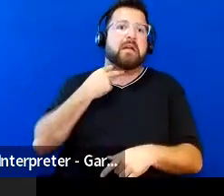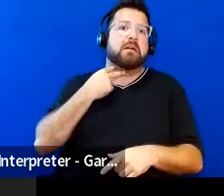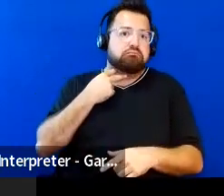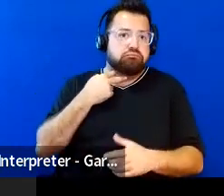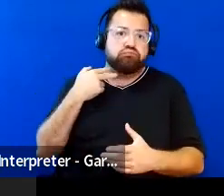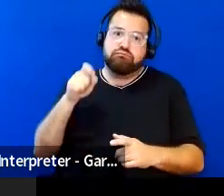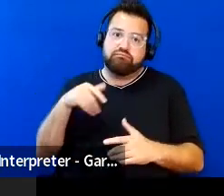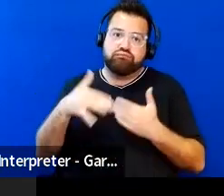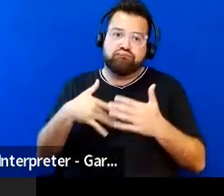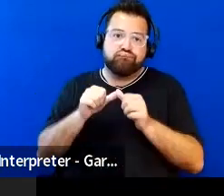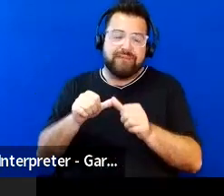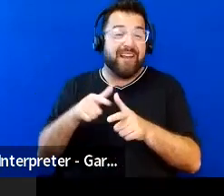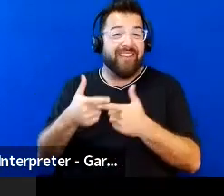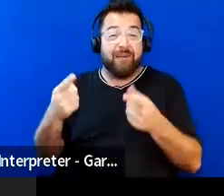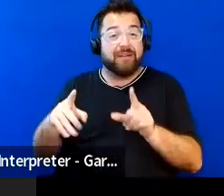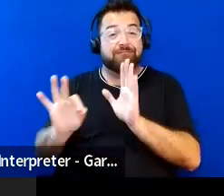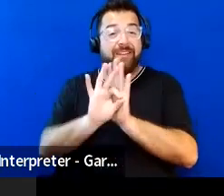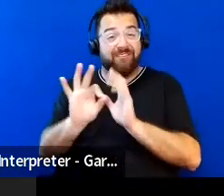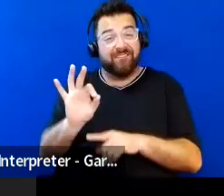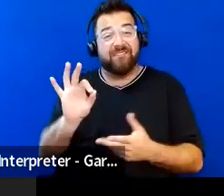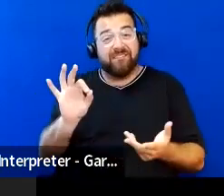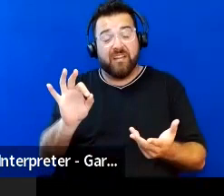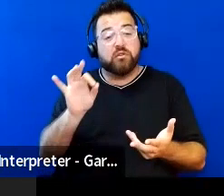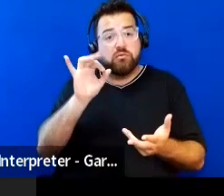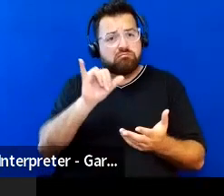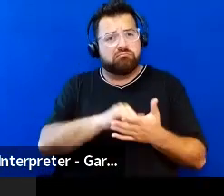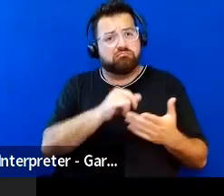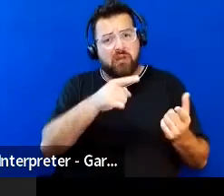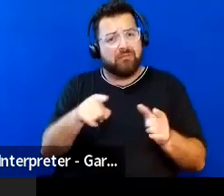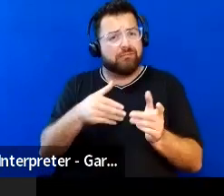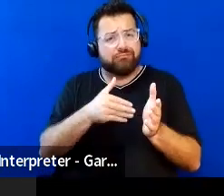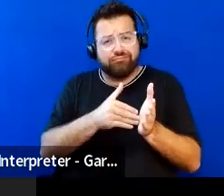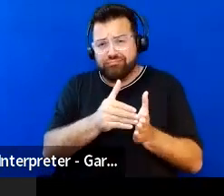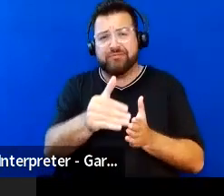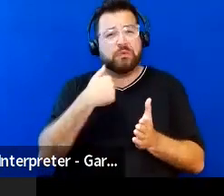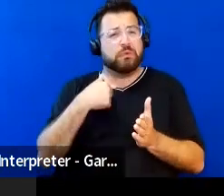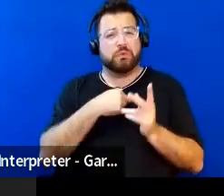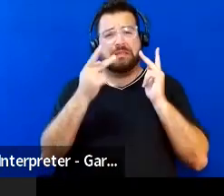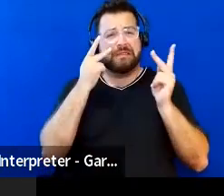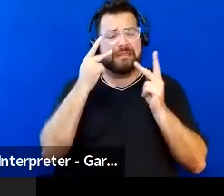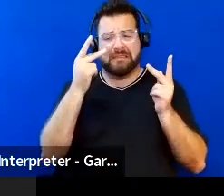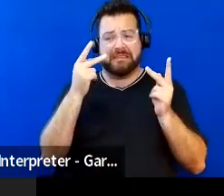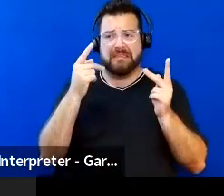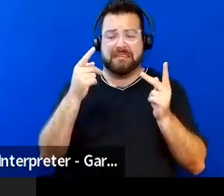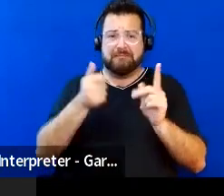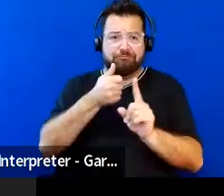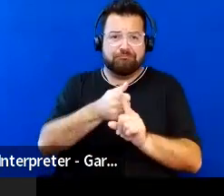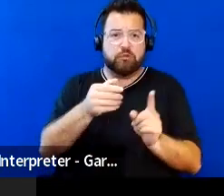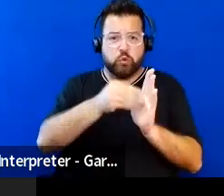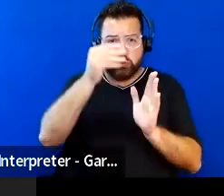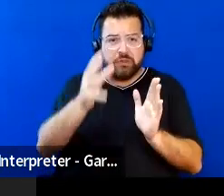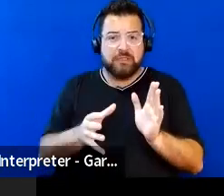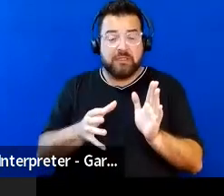and then they'll end up earning an F in the course. So these are things that happen many times to students. The more